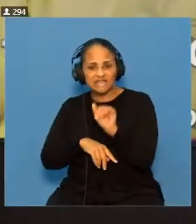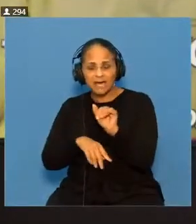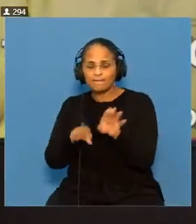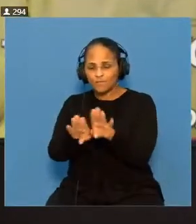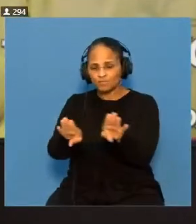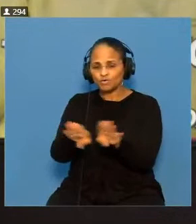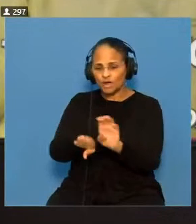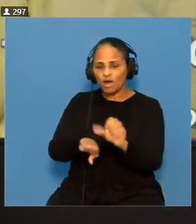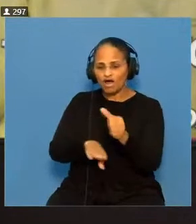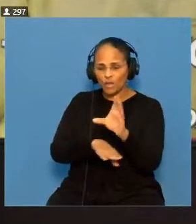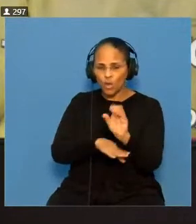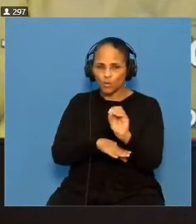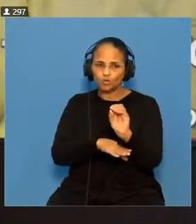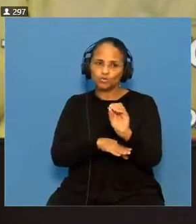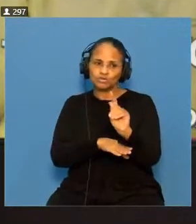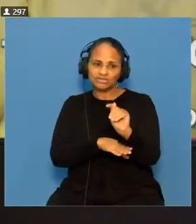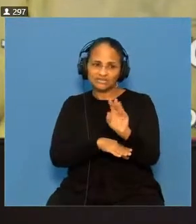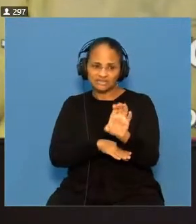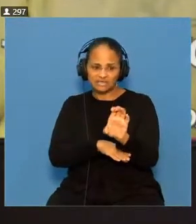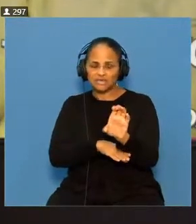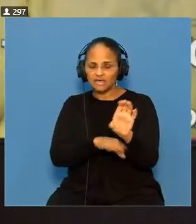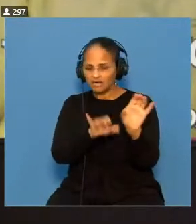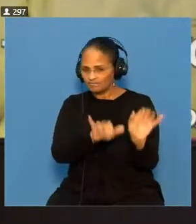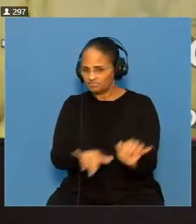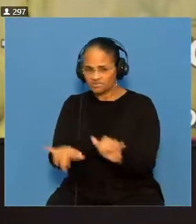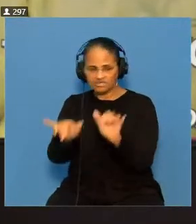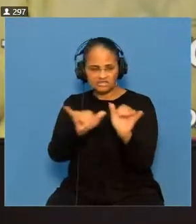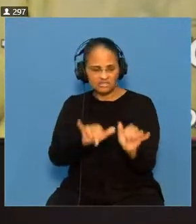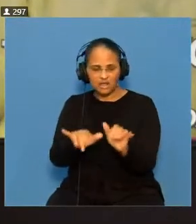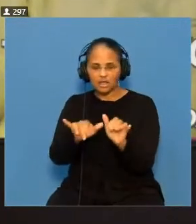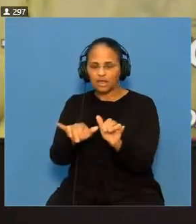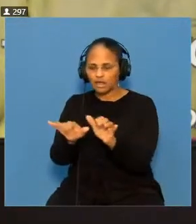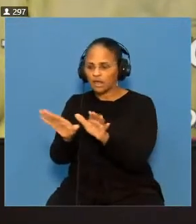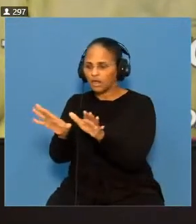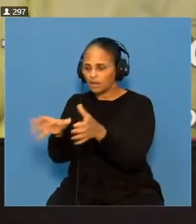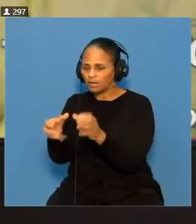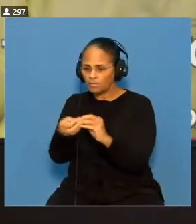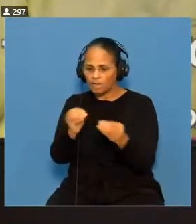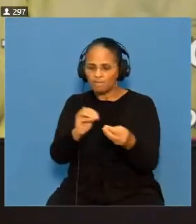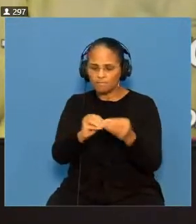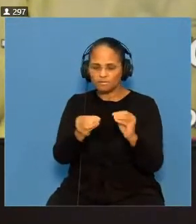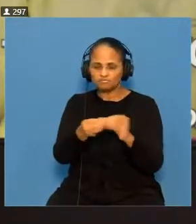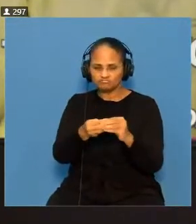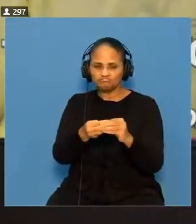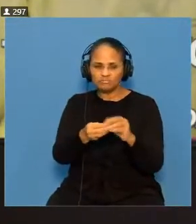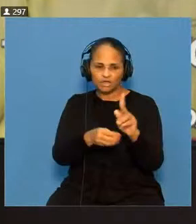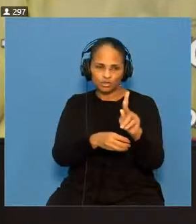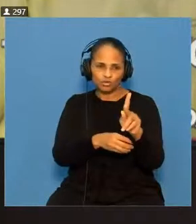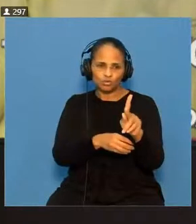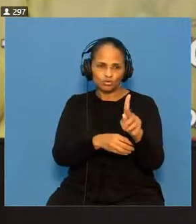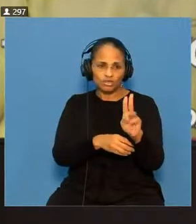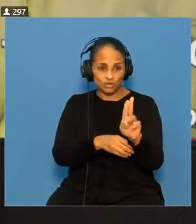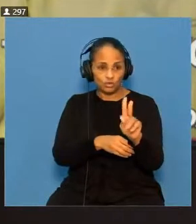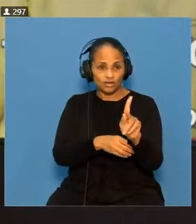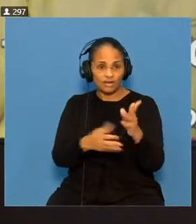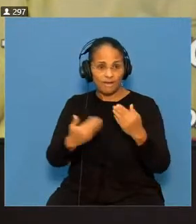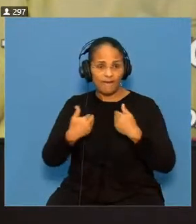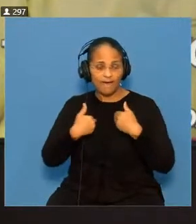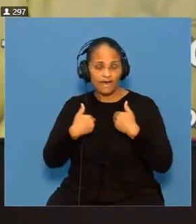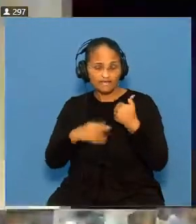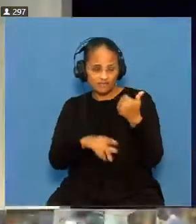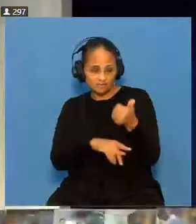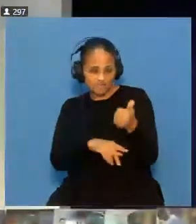other OTCs, will receive the same proportion of the vaccine that the United Kingdom has secured for themselves. Thank you.